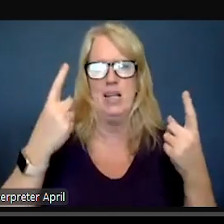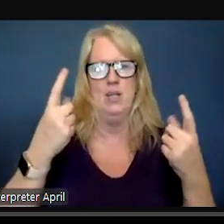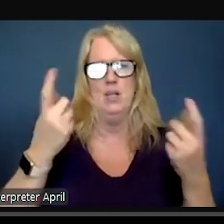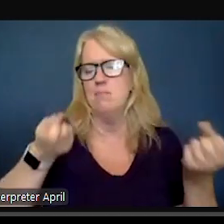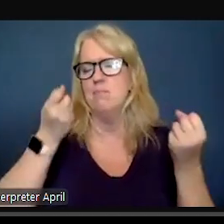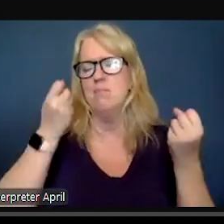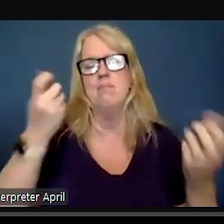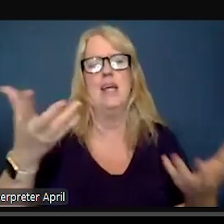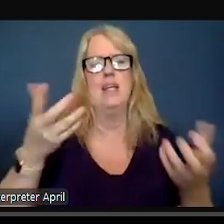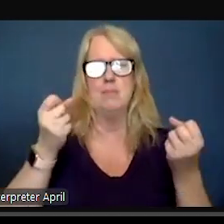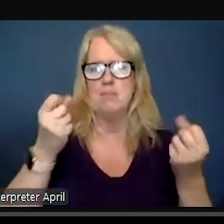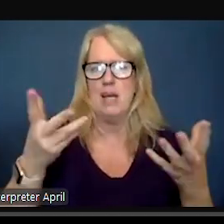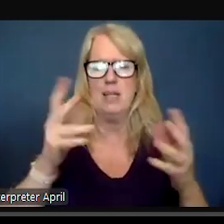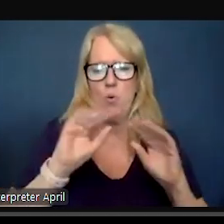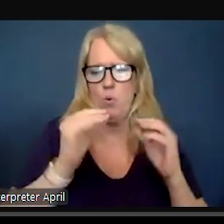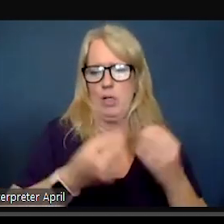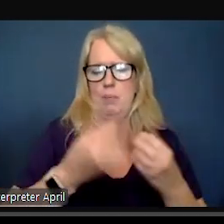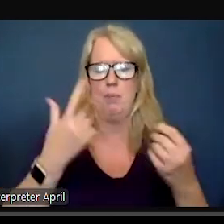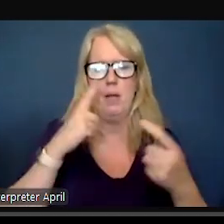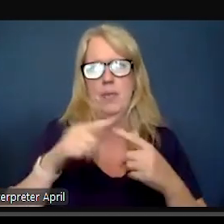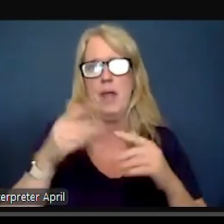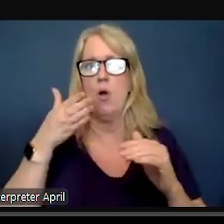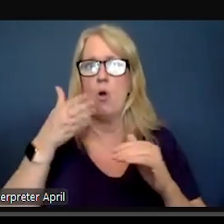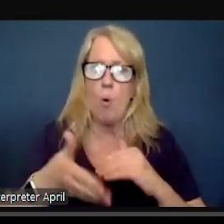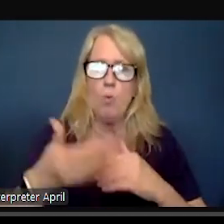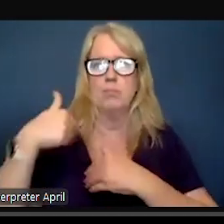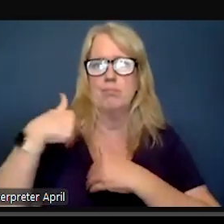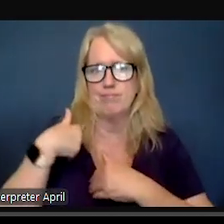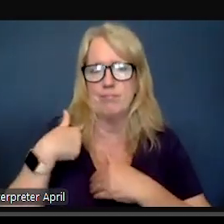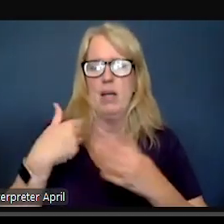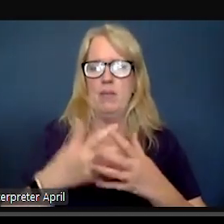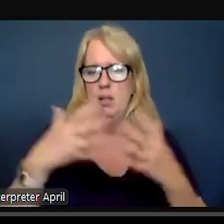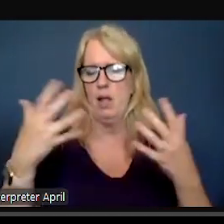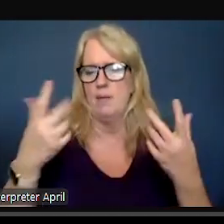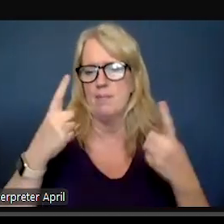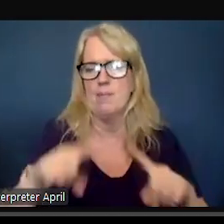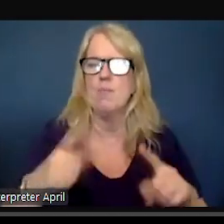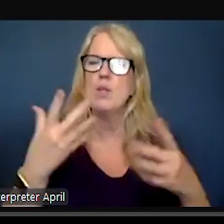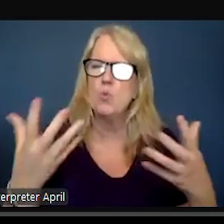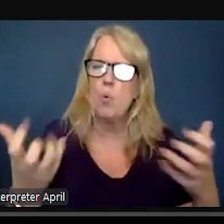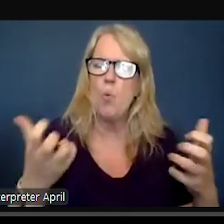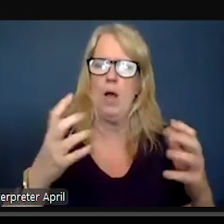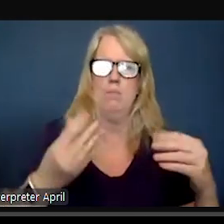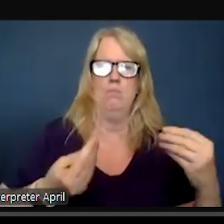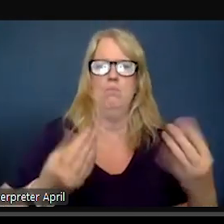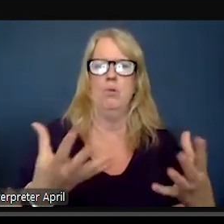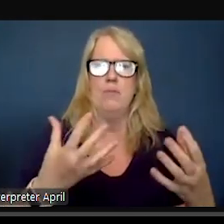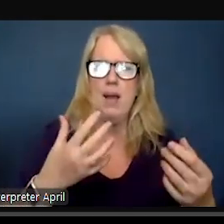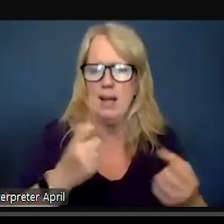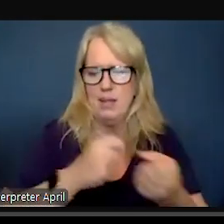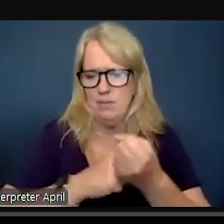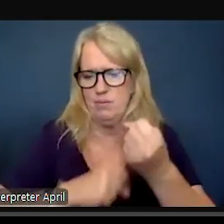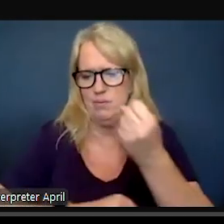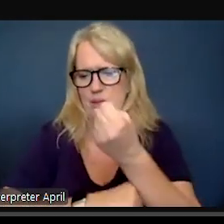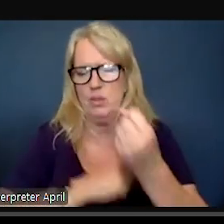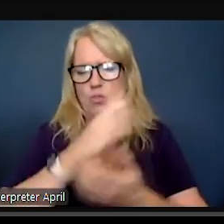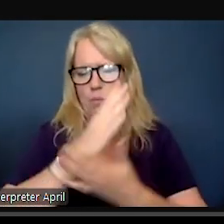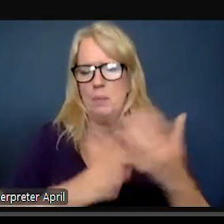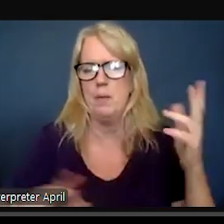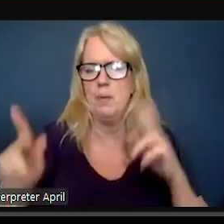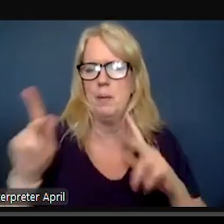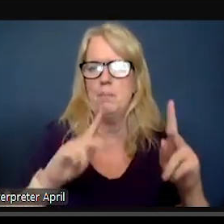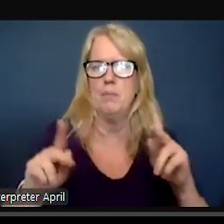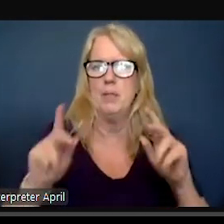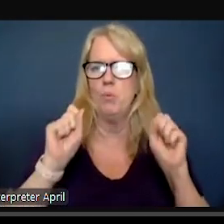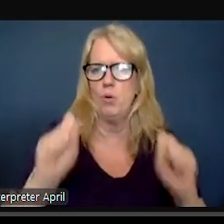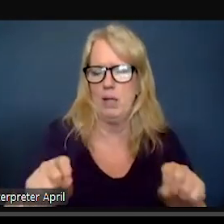many organizations are overburdened and have a lot on their plates. So we wanted to provide enough foundational pieces that people could